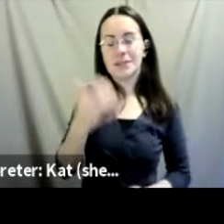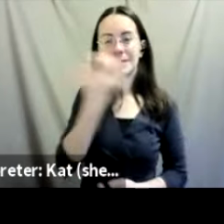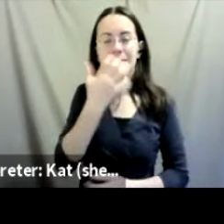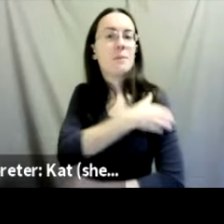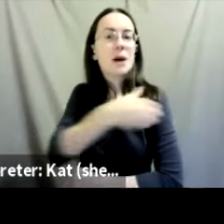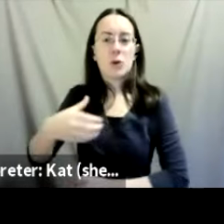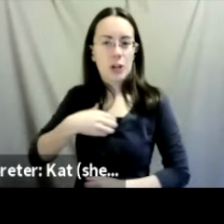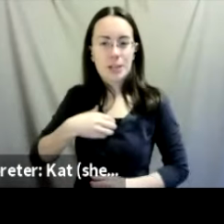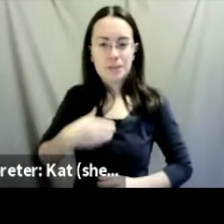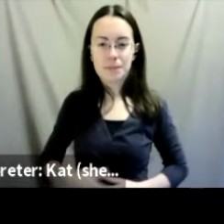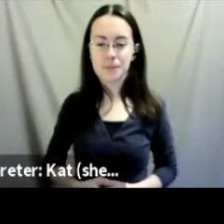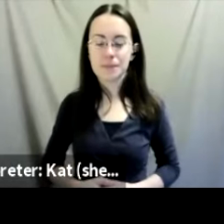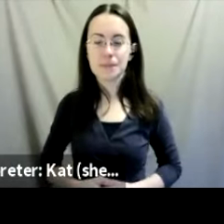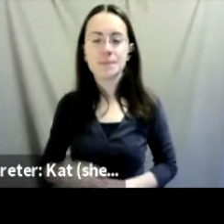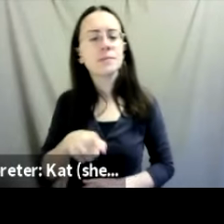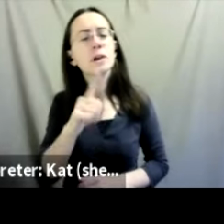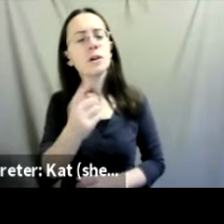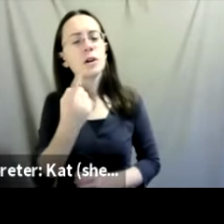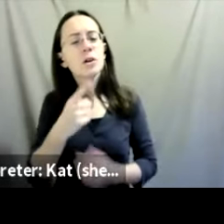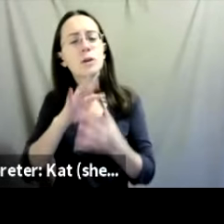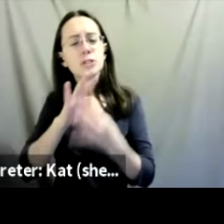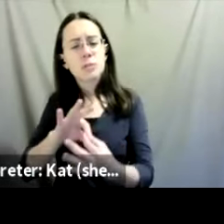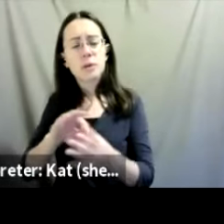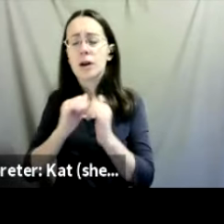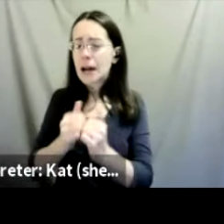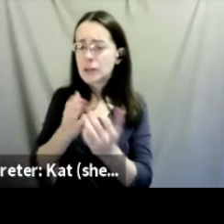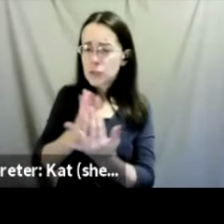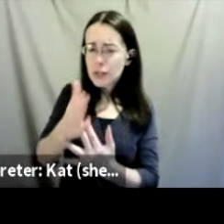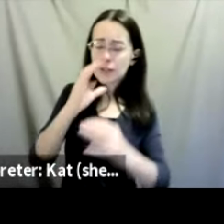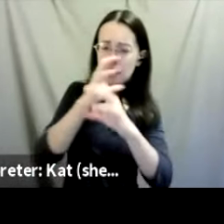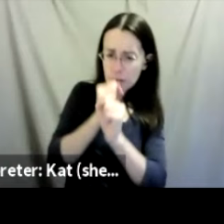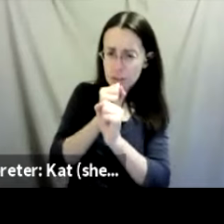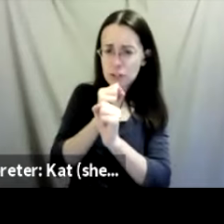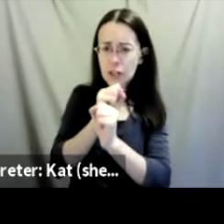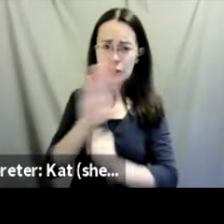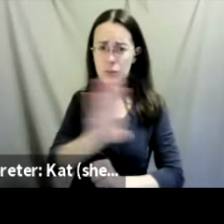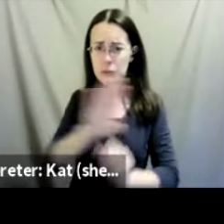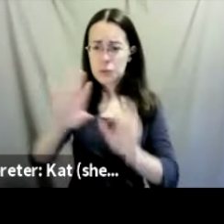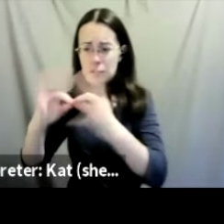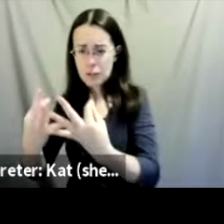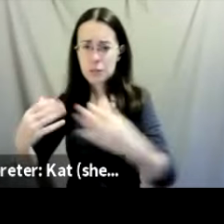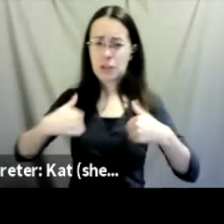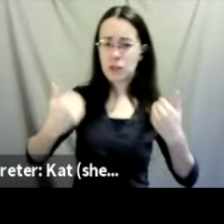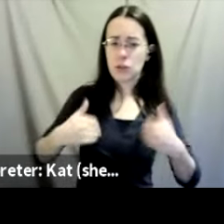How did you navigate confidentiality between family and youth, given the survey was digital?